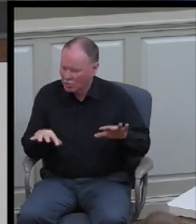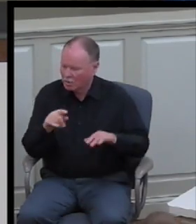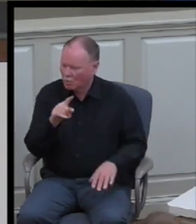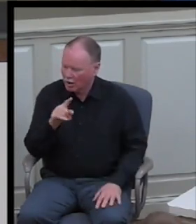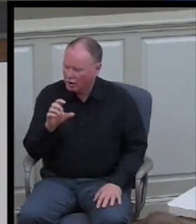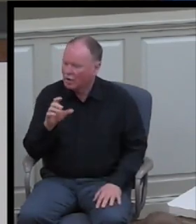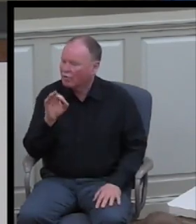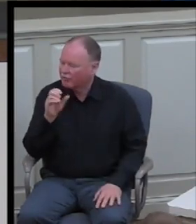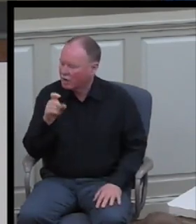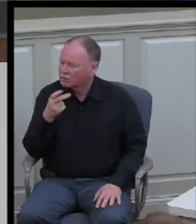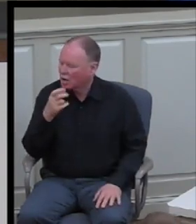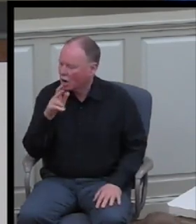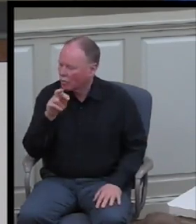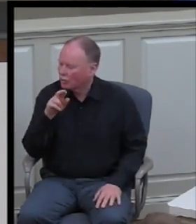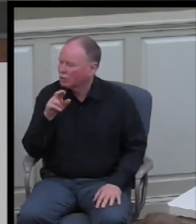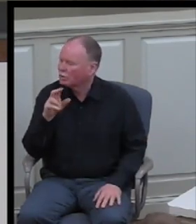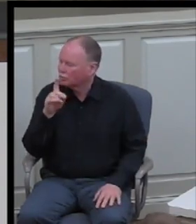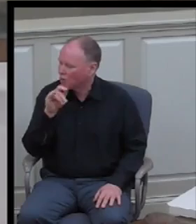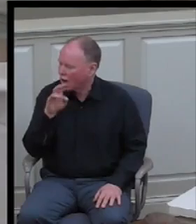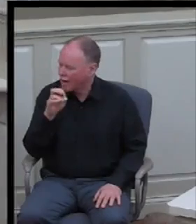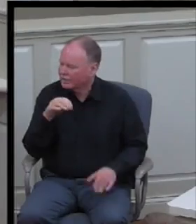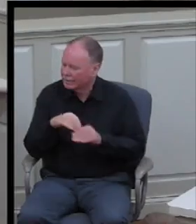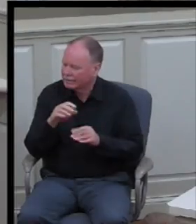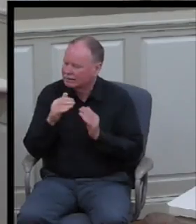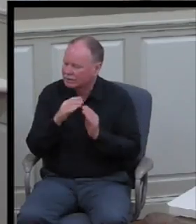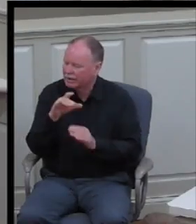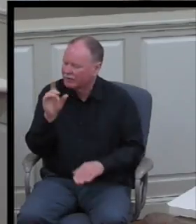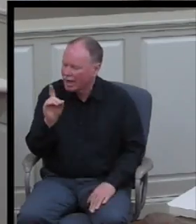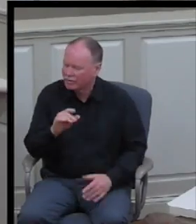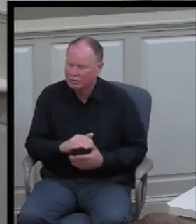100 Fox Harbor Drive in the city of Danville.